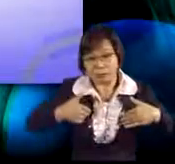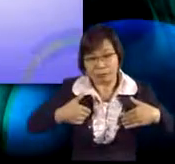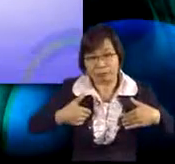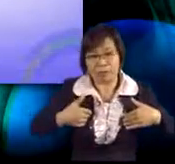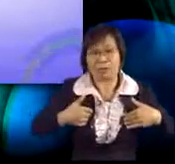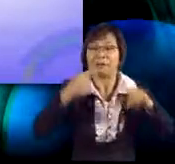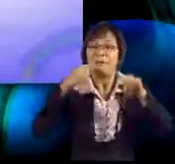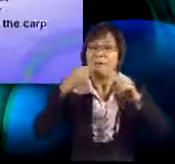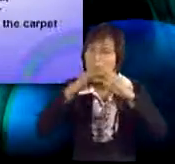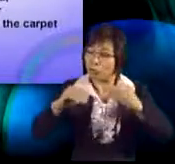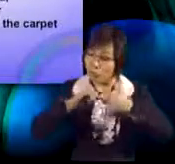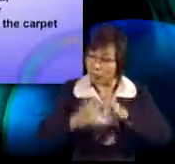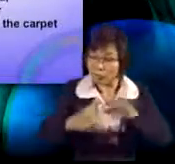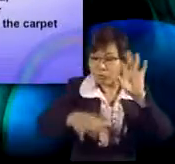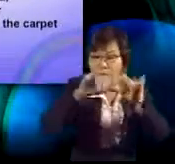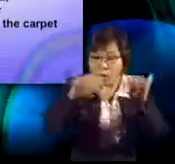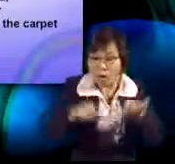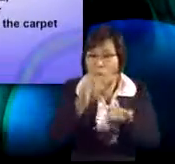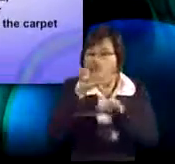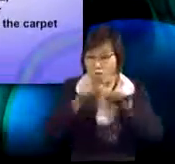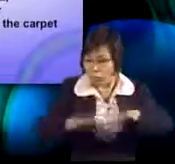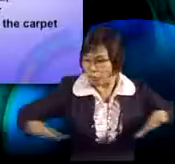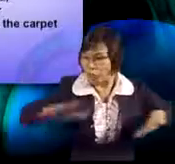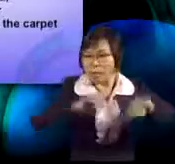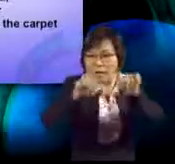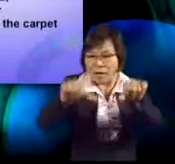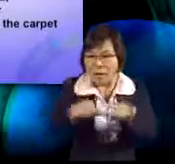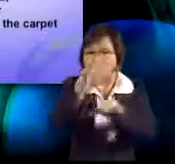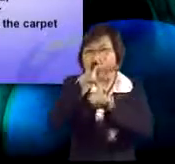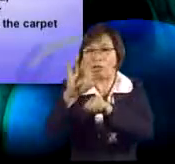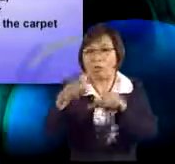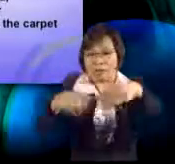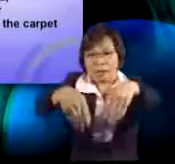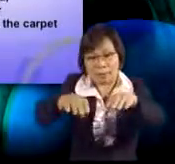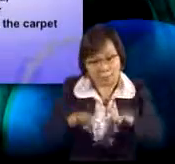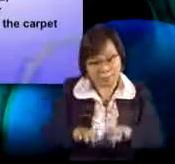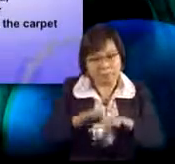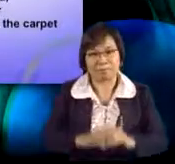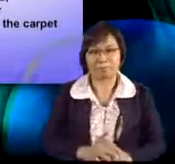The solution: find the area of the floor and the area of the carpet.